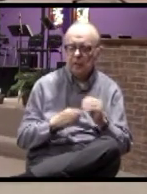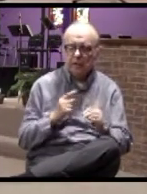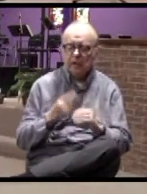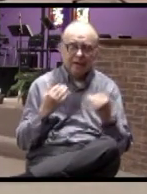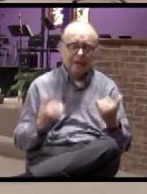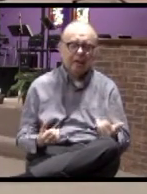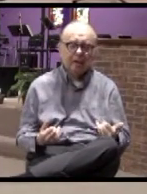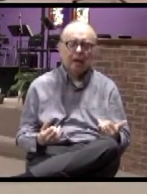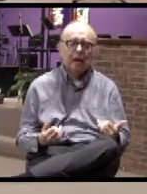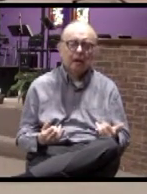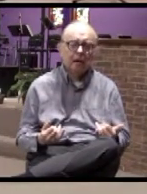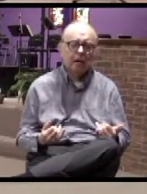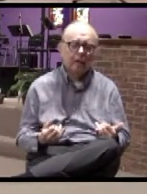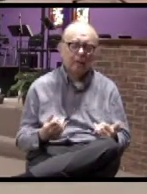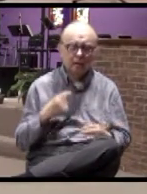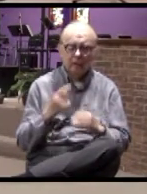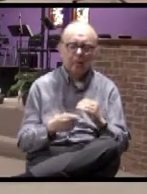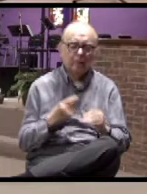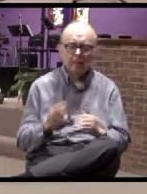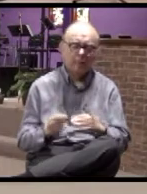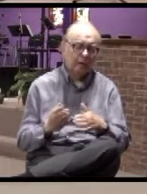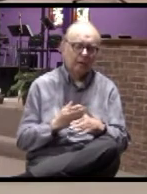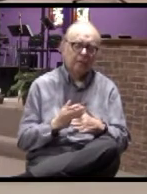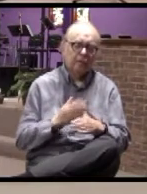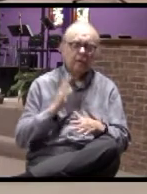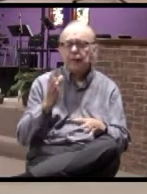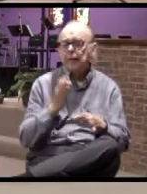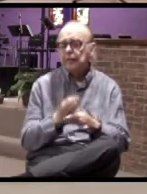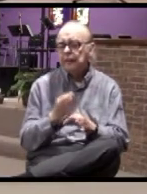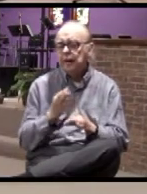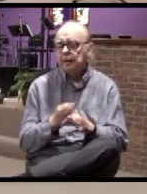today, about sharing their faith,